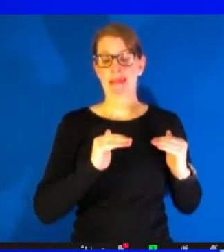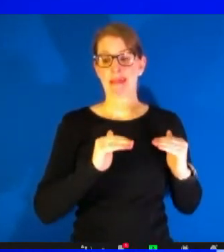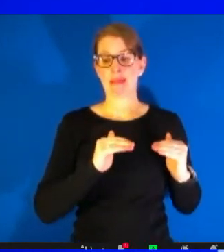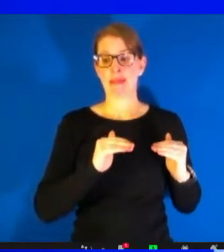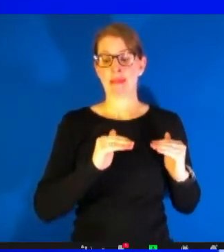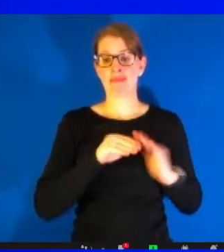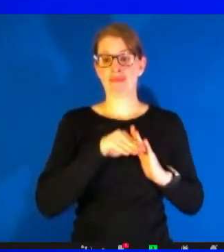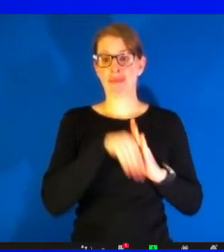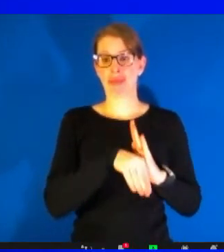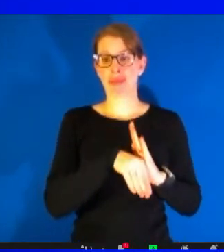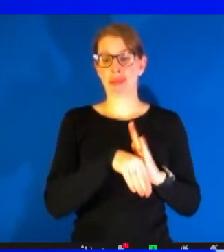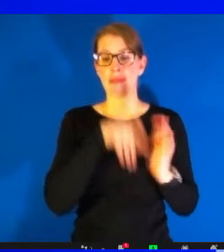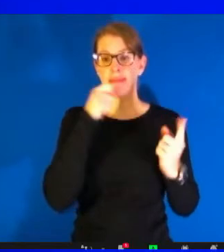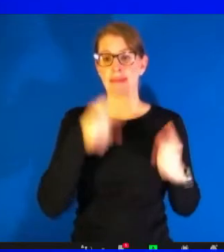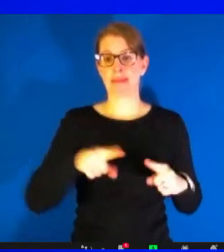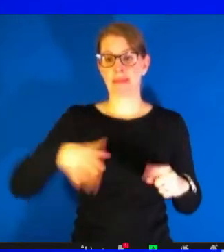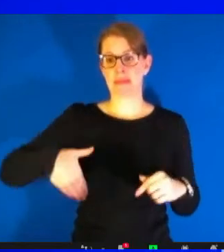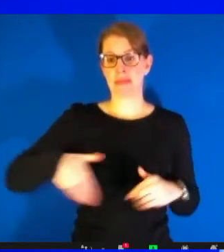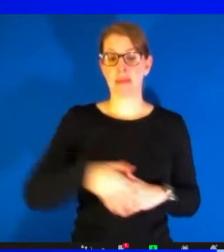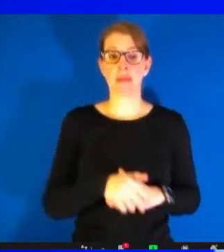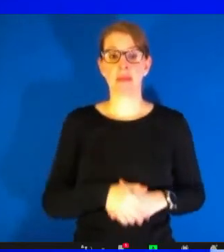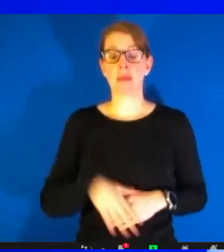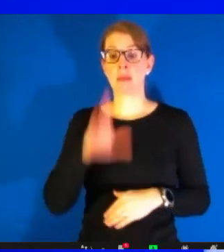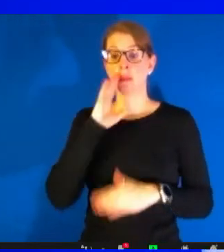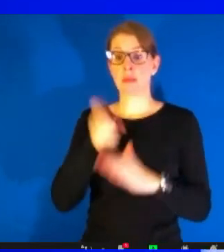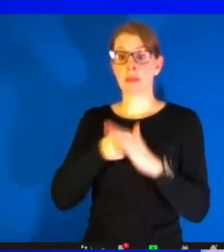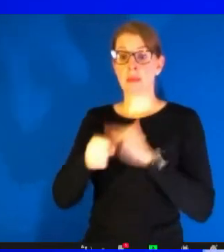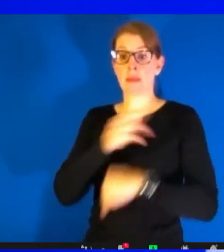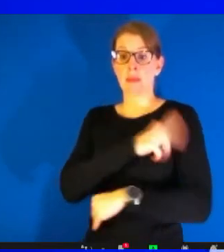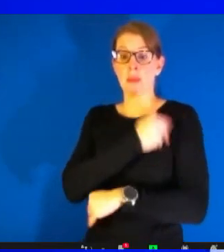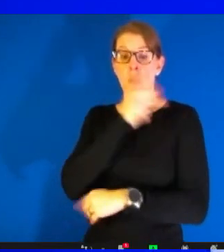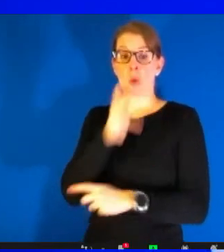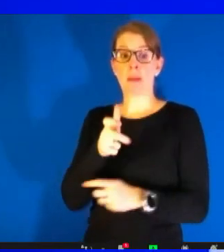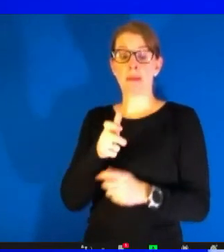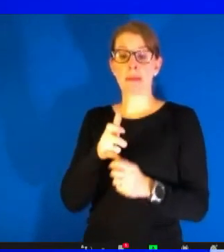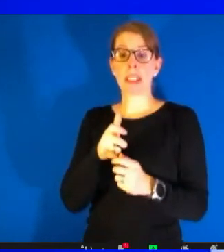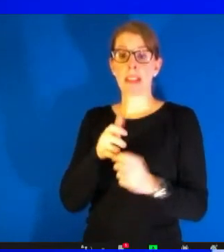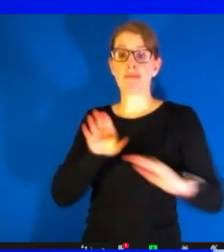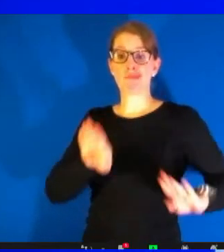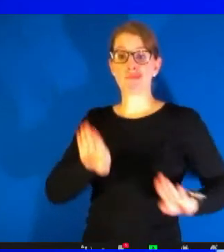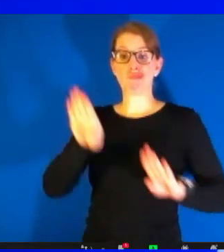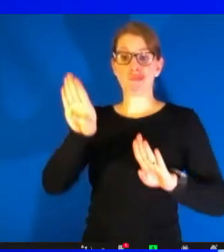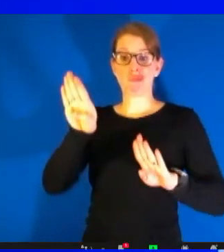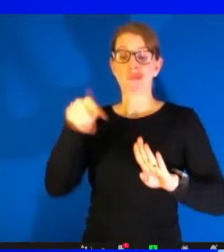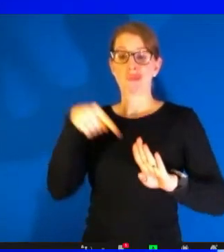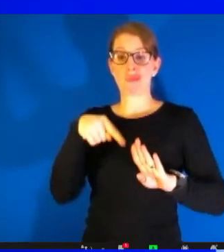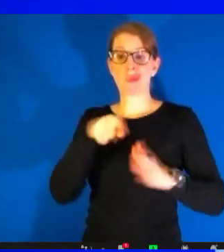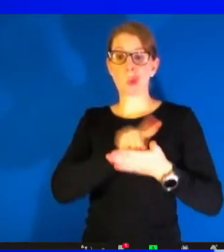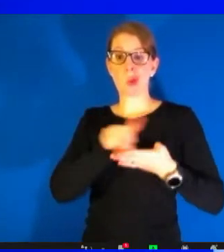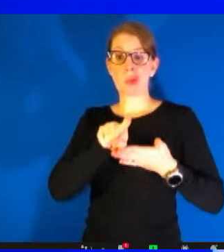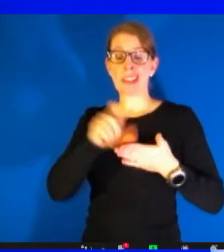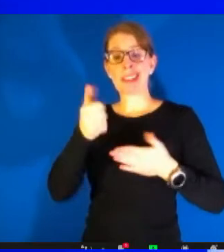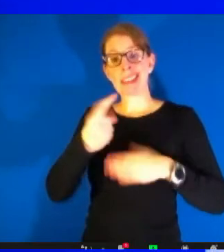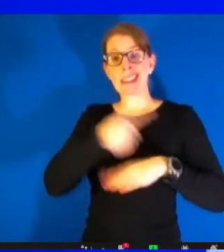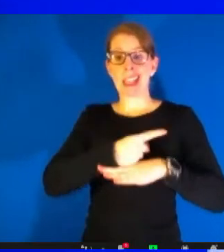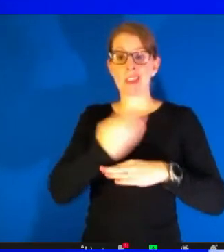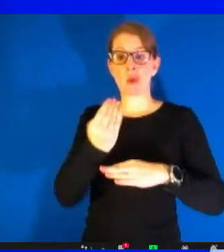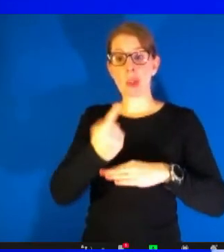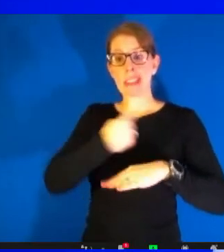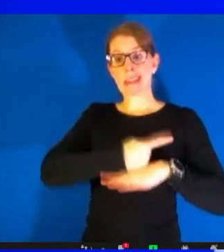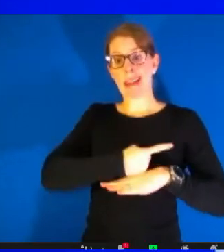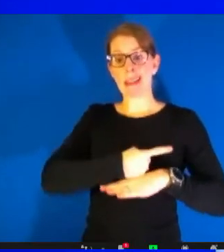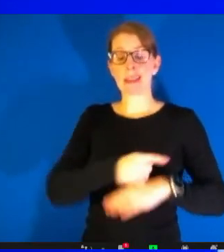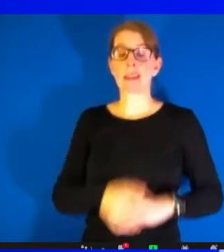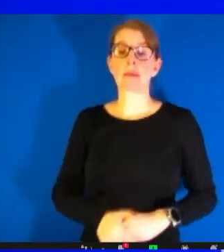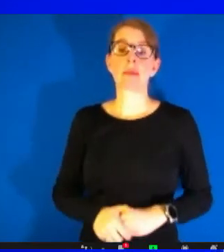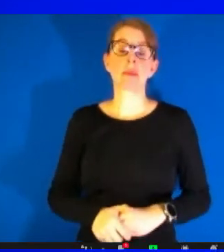downtrend yet. We know hospitalizations will be lagging behind that peak by a week, 10 days, 14 days. So